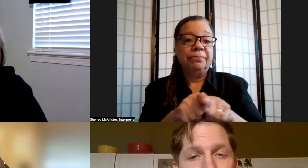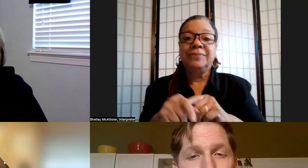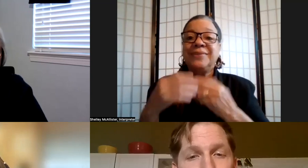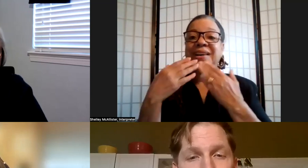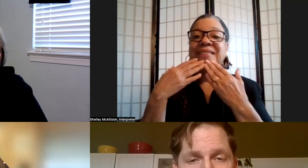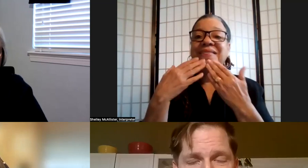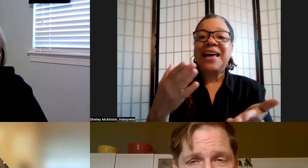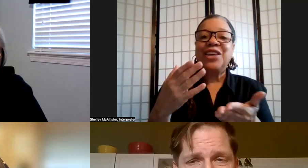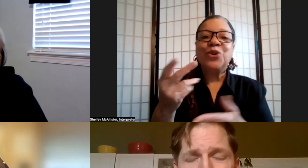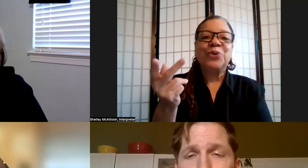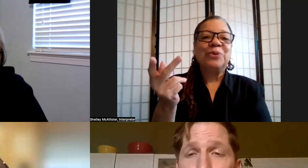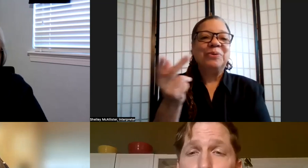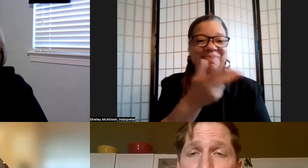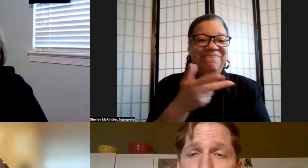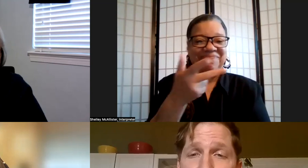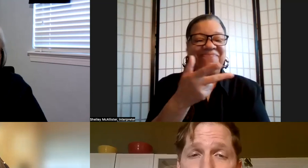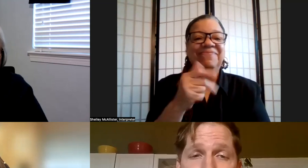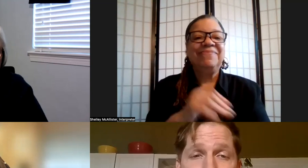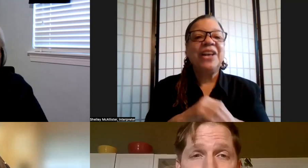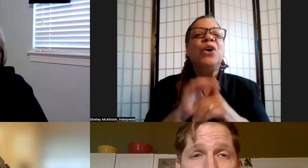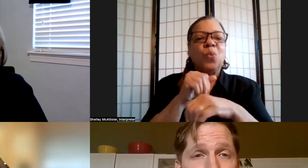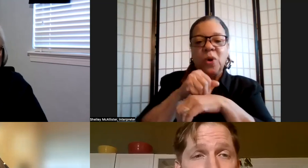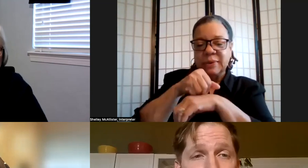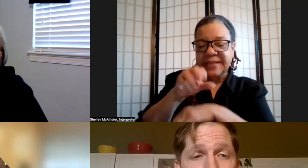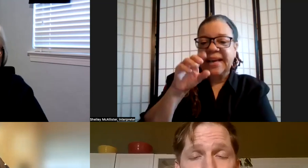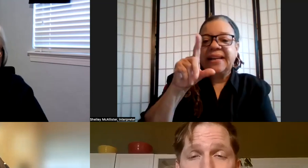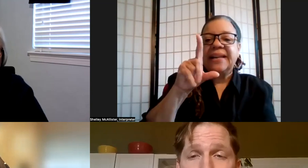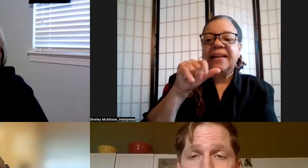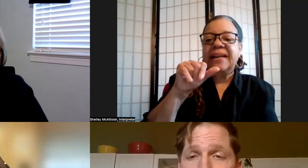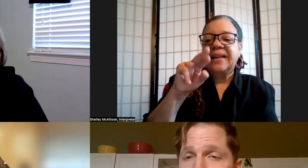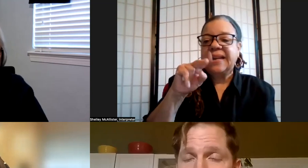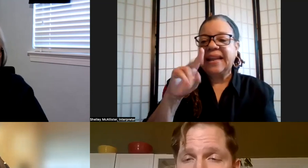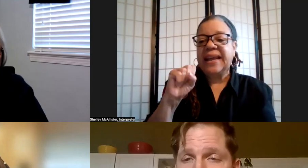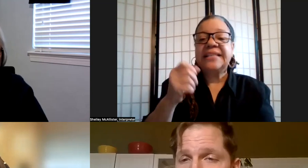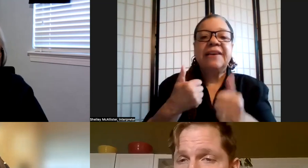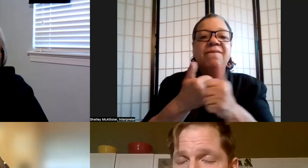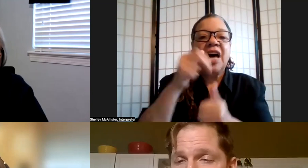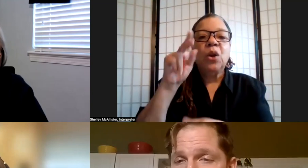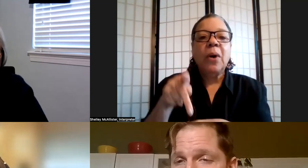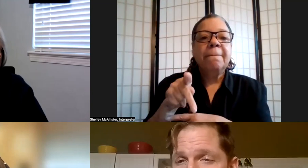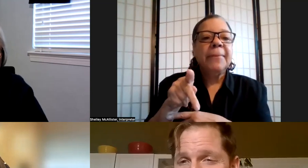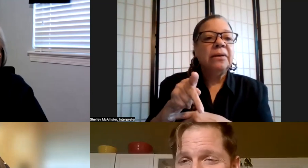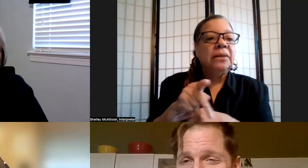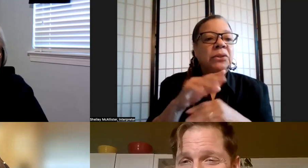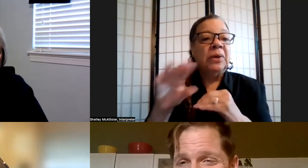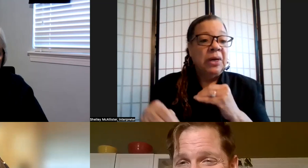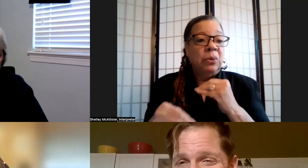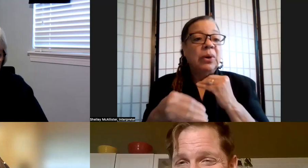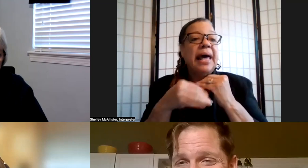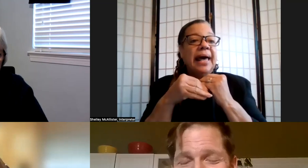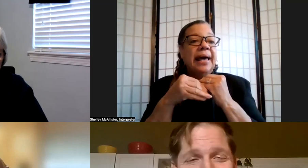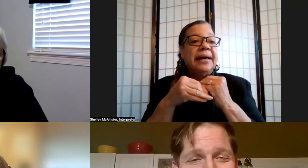two. So yeah, we'll send links to all that information in the follow-up. Janine, I don't know if you had anything to add, otherwise I can close this